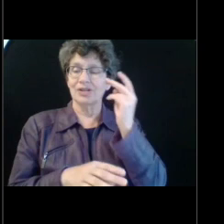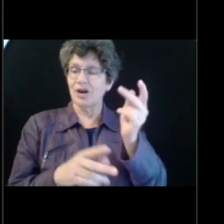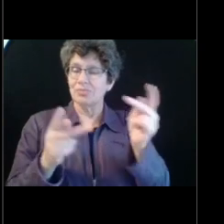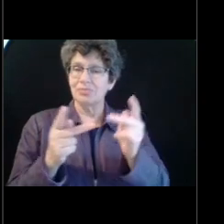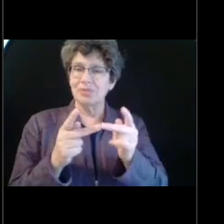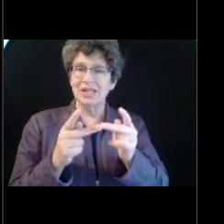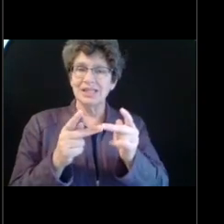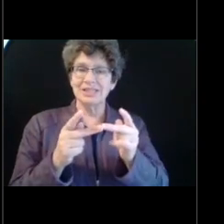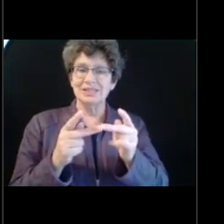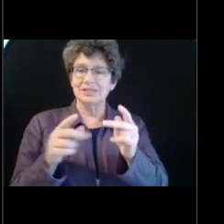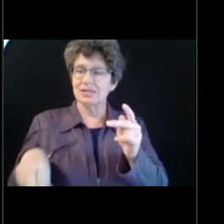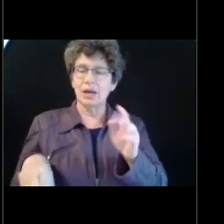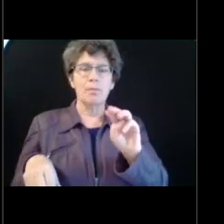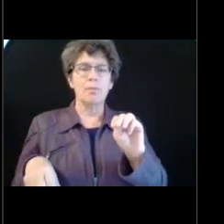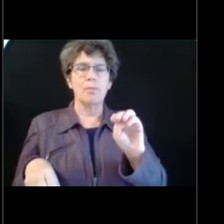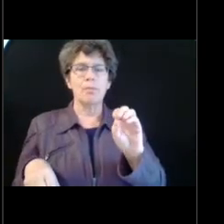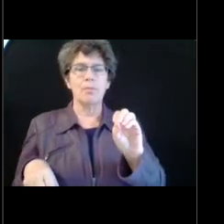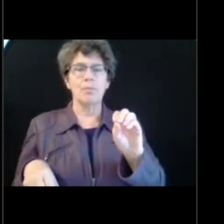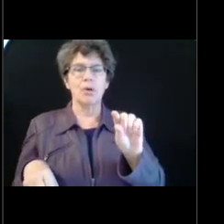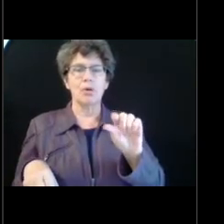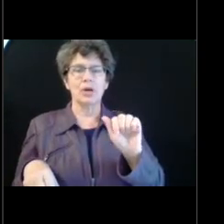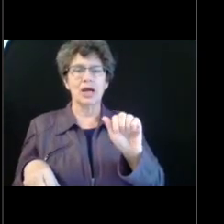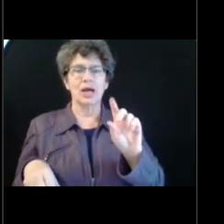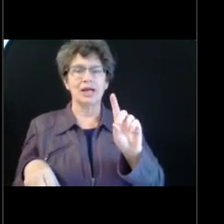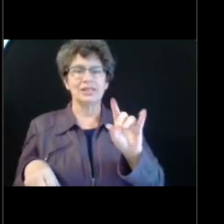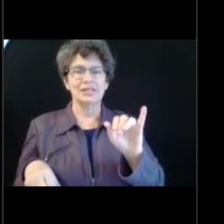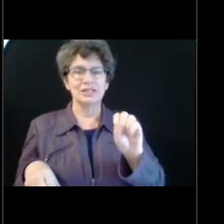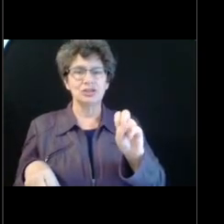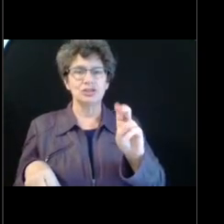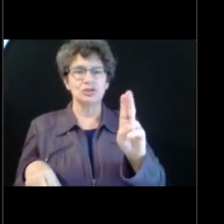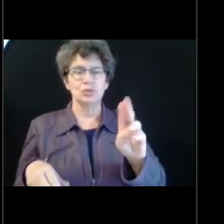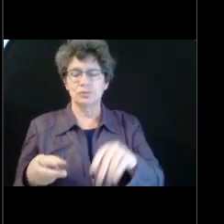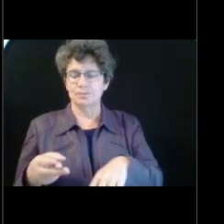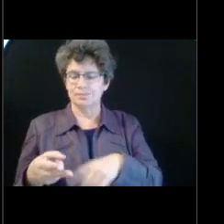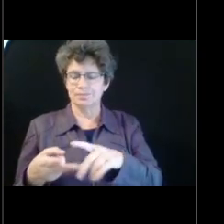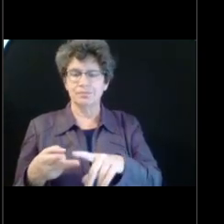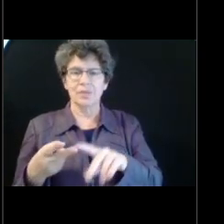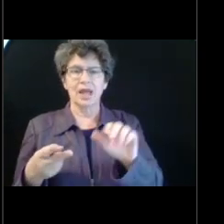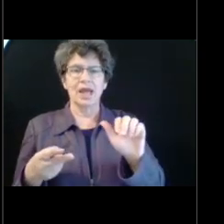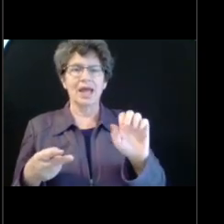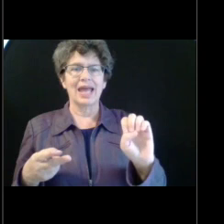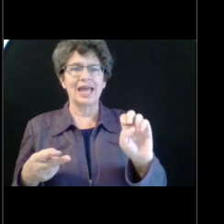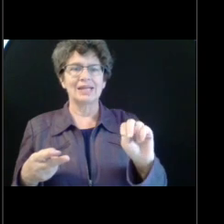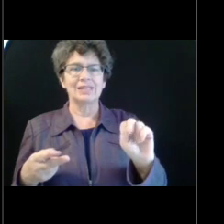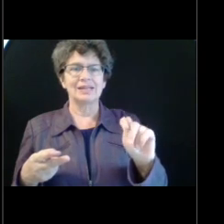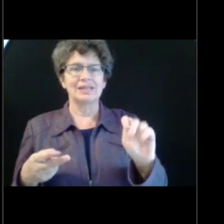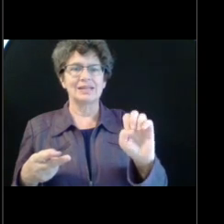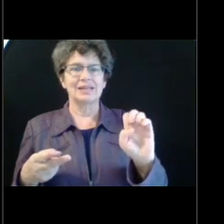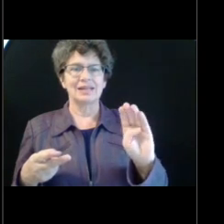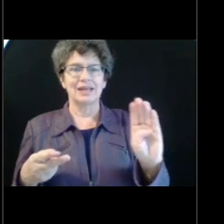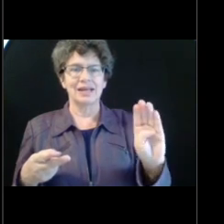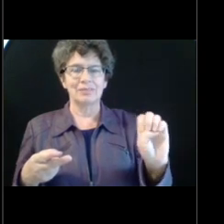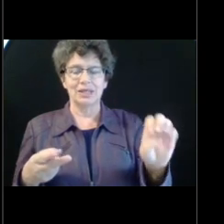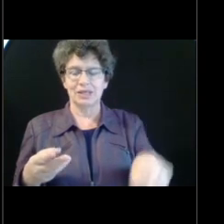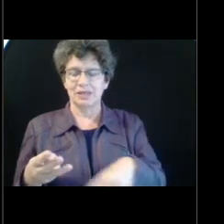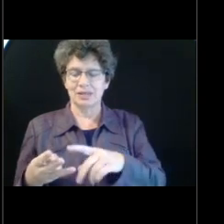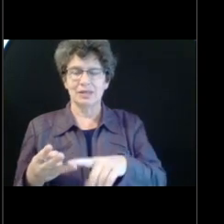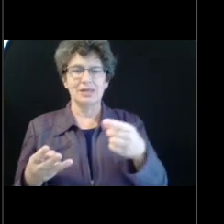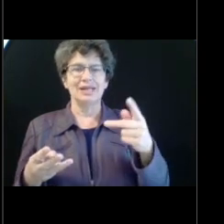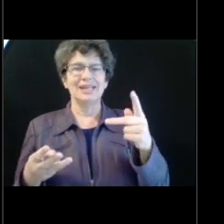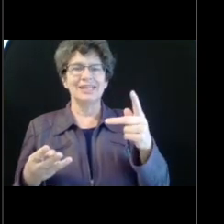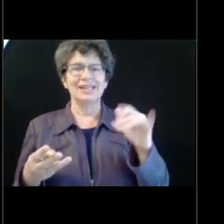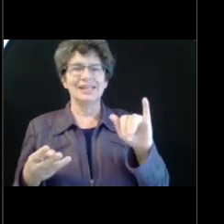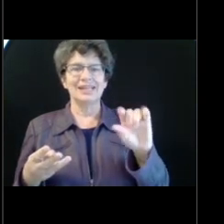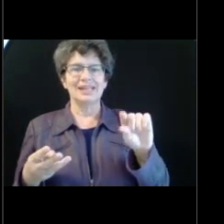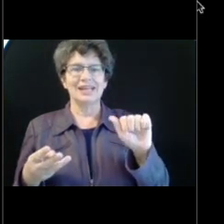Mogadishu, Entebbe, Kigali, Mombasa,